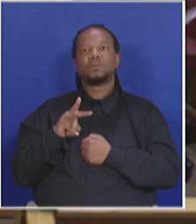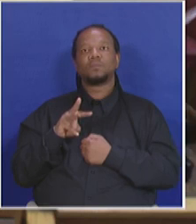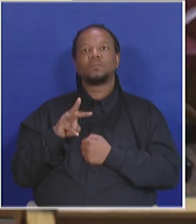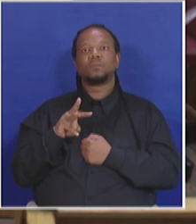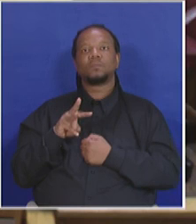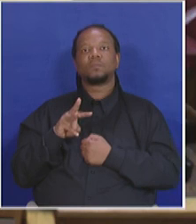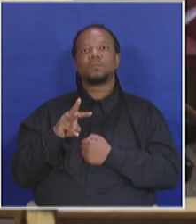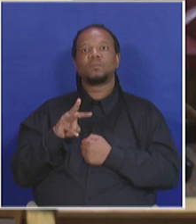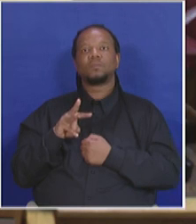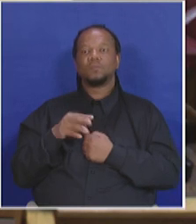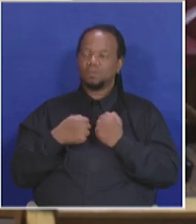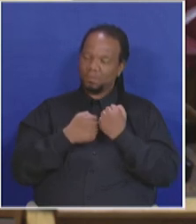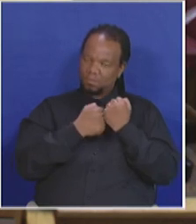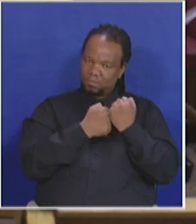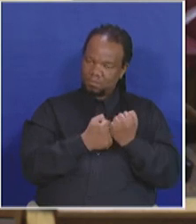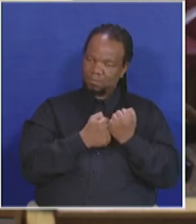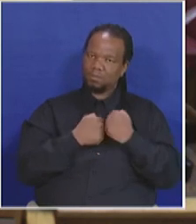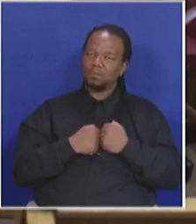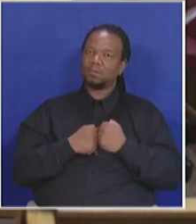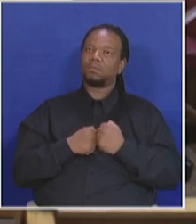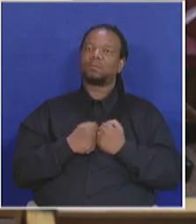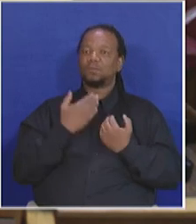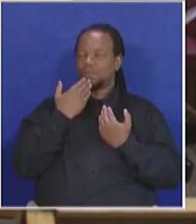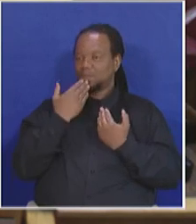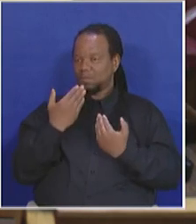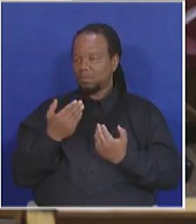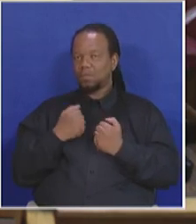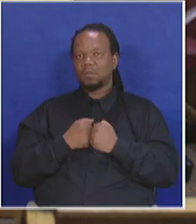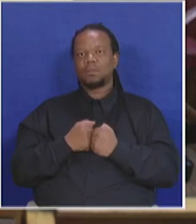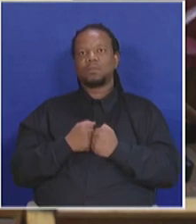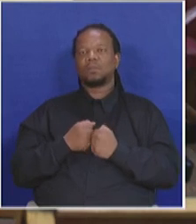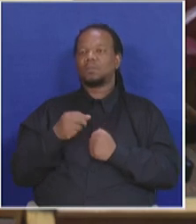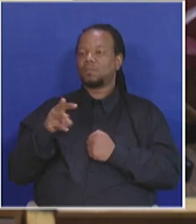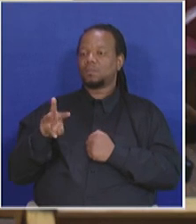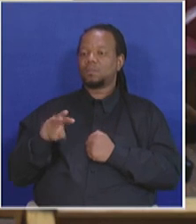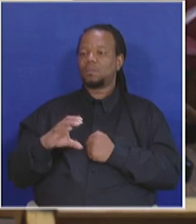It's in favor. Re a leboga, the Western Cape.